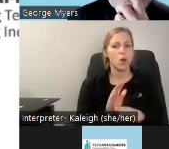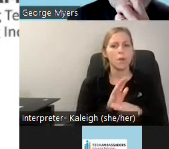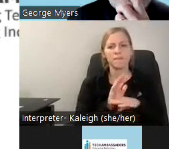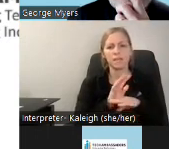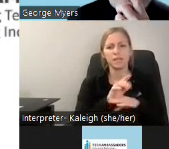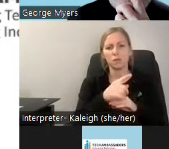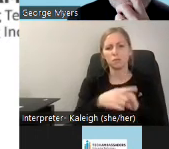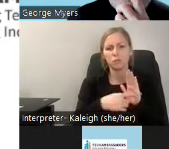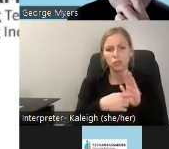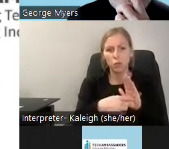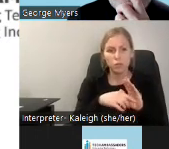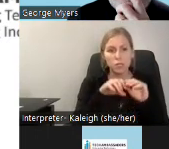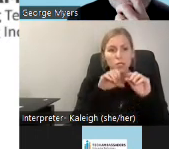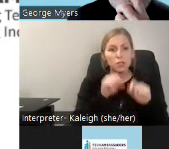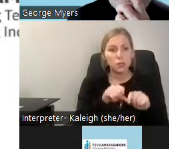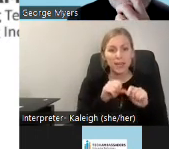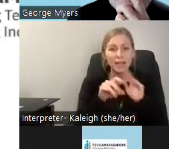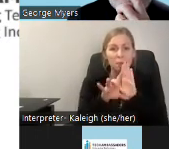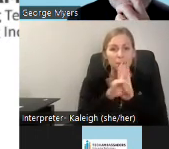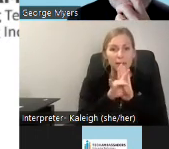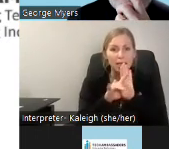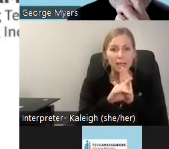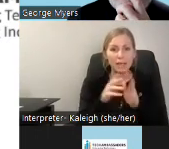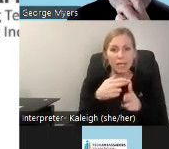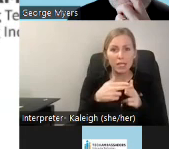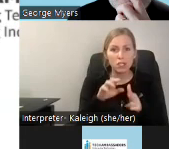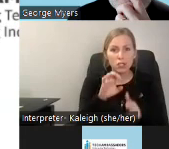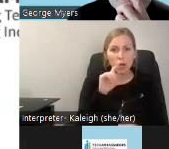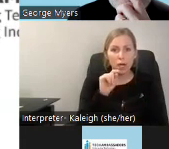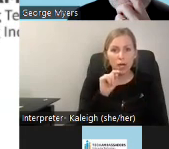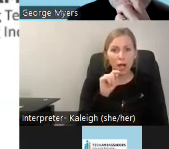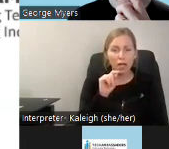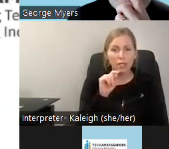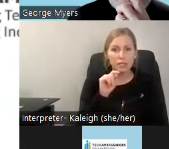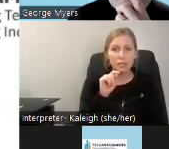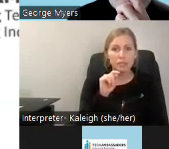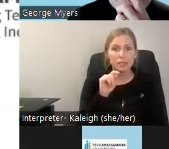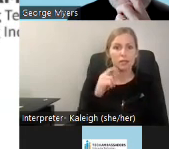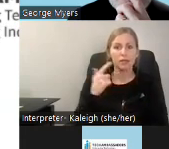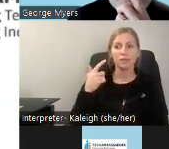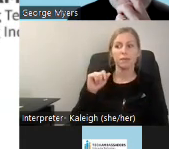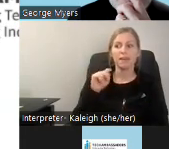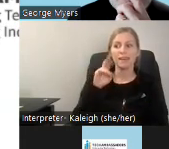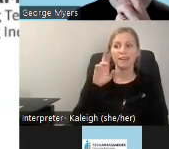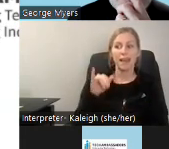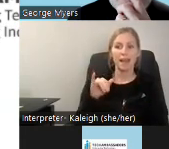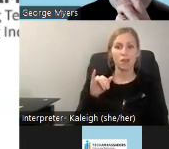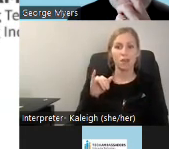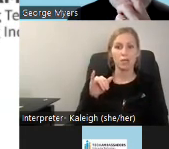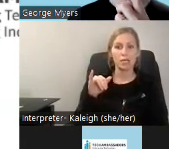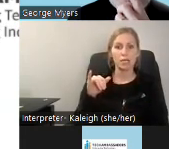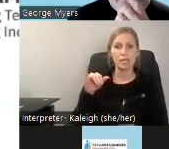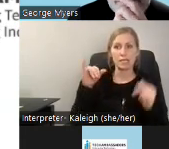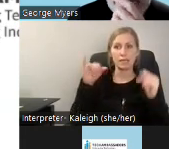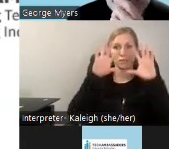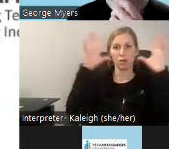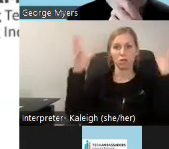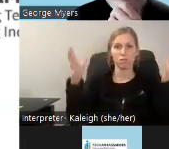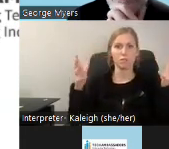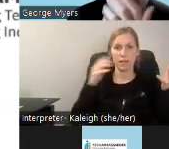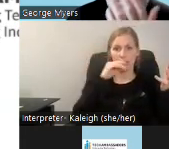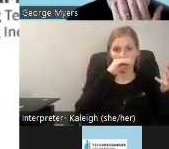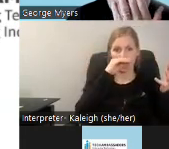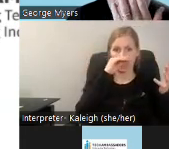choose shortcuts from a gallery, which you can find the gallery